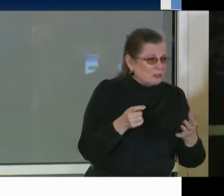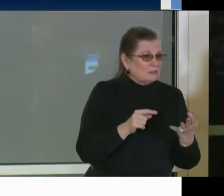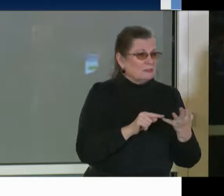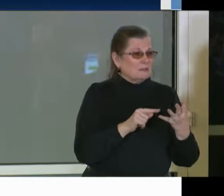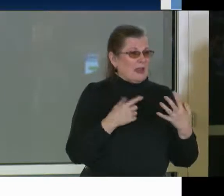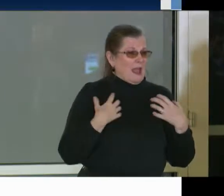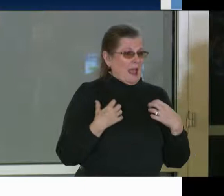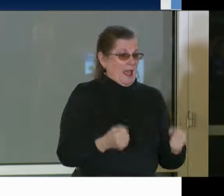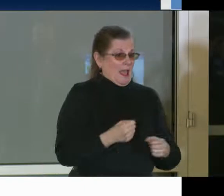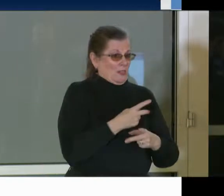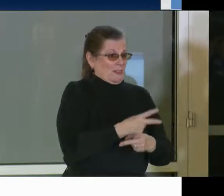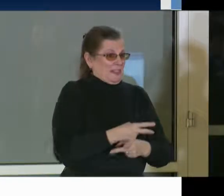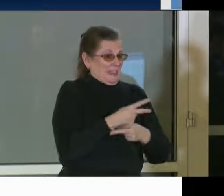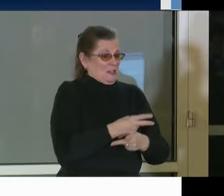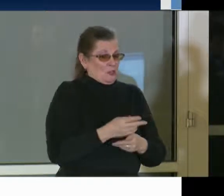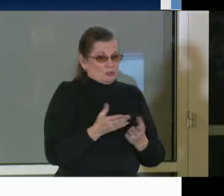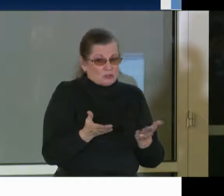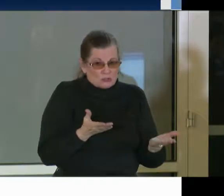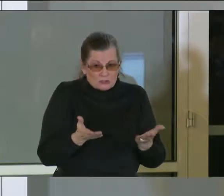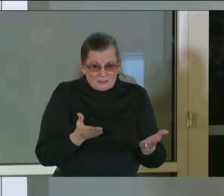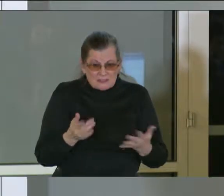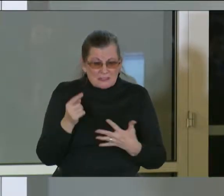though they're all very important.